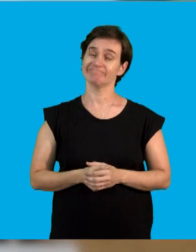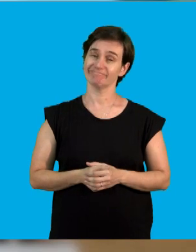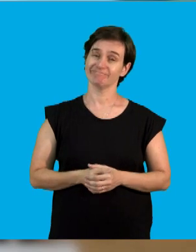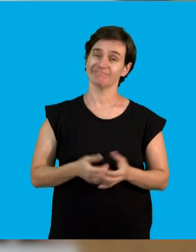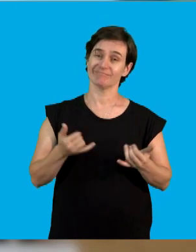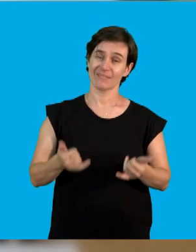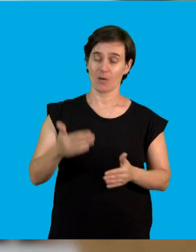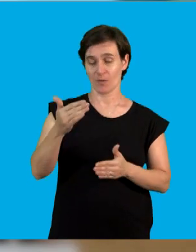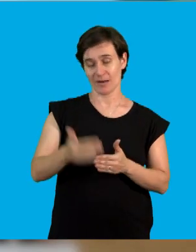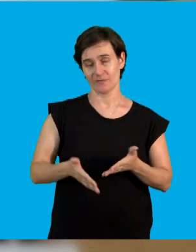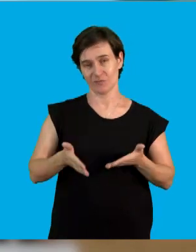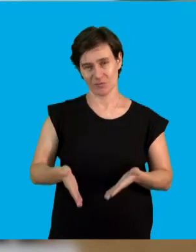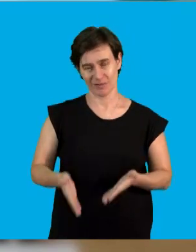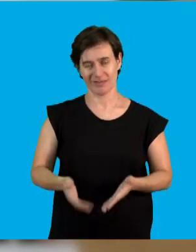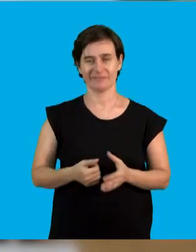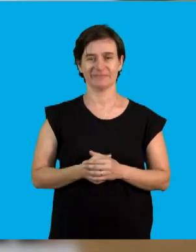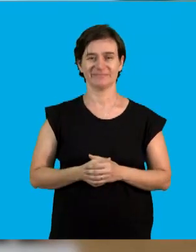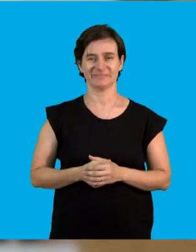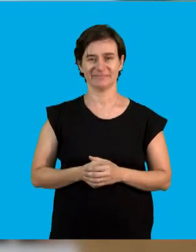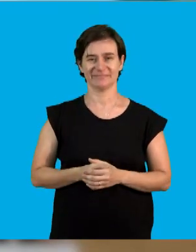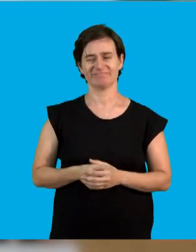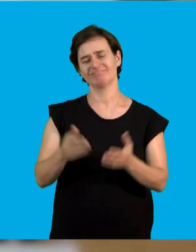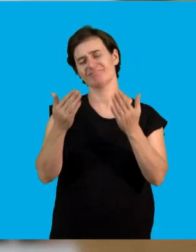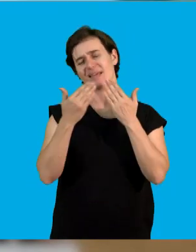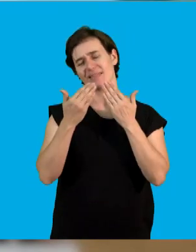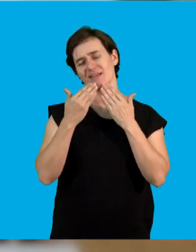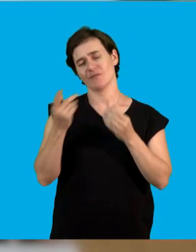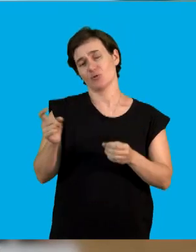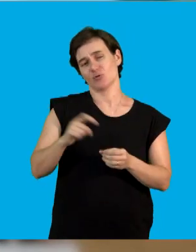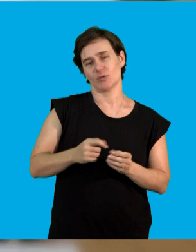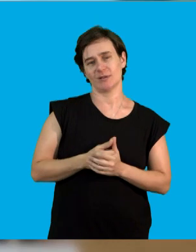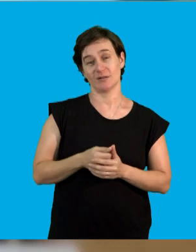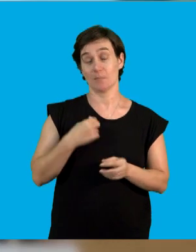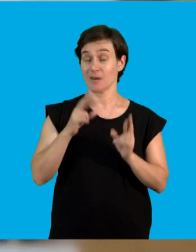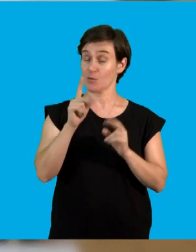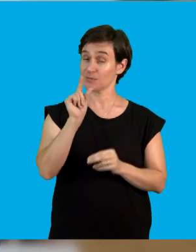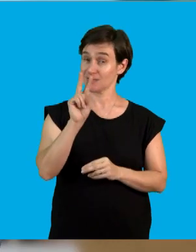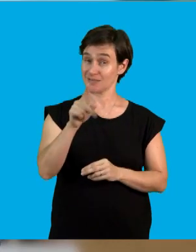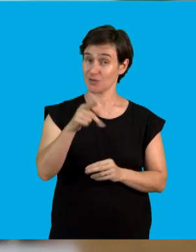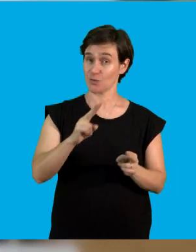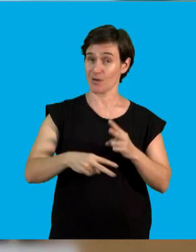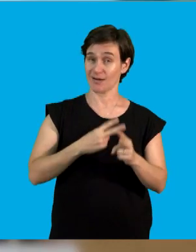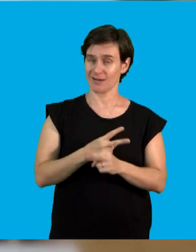And that brings us to the end of today's lesson. Thank you for joining. I hope to see you